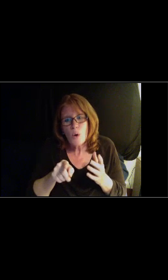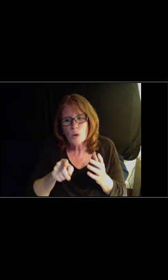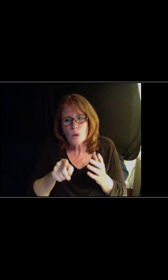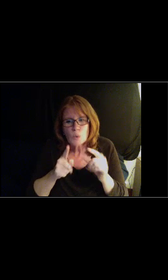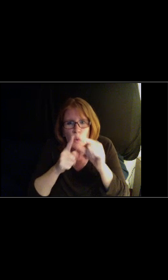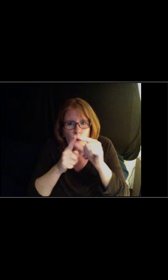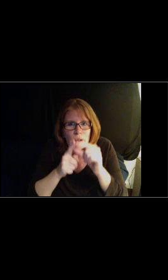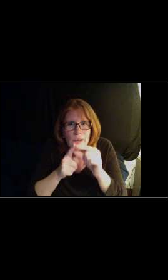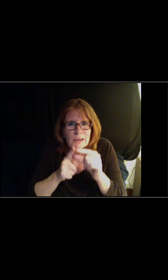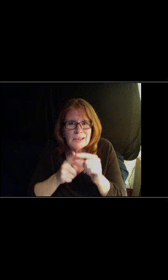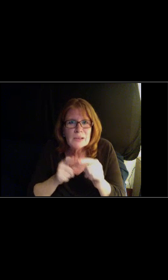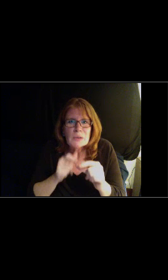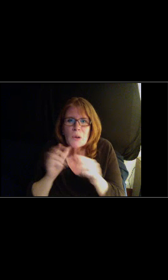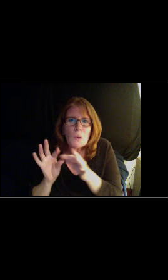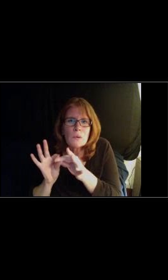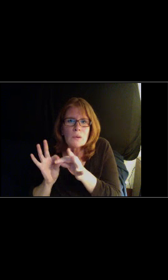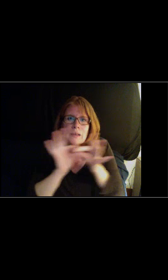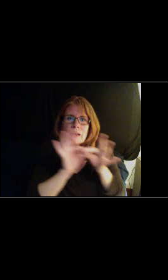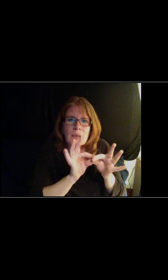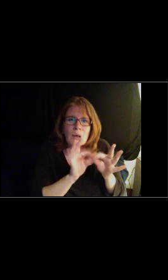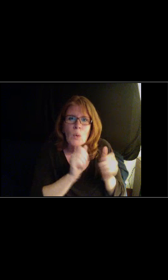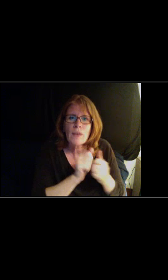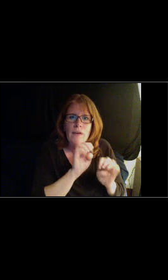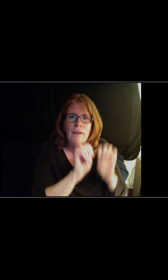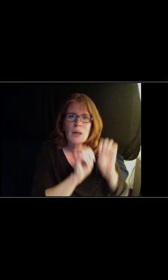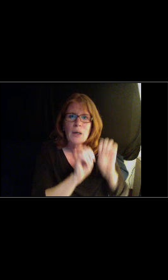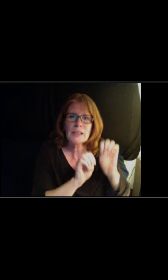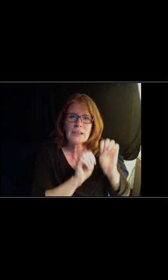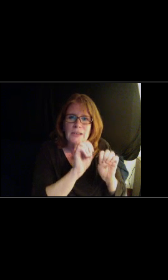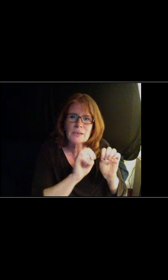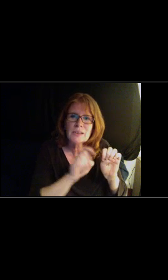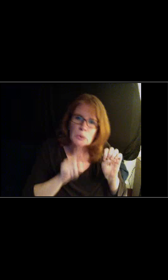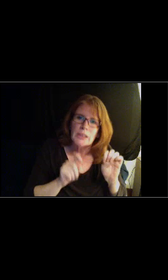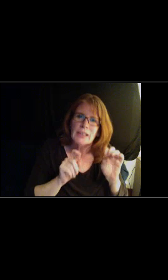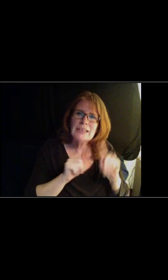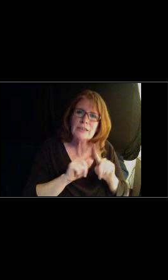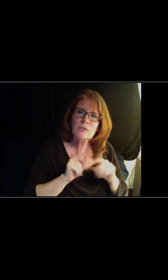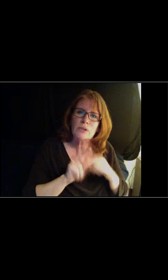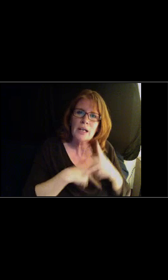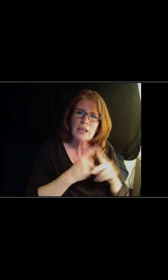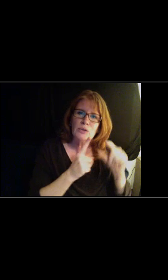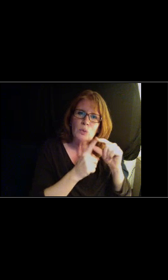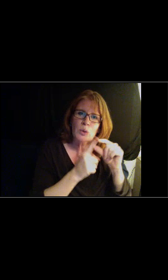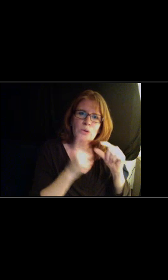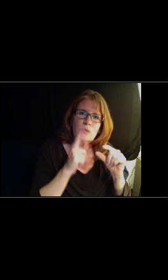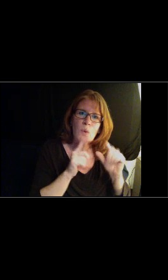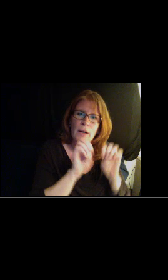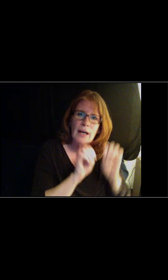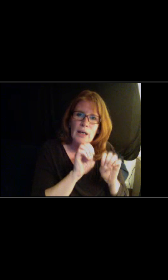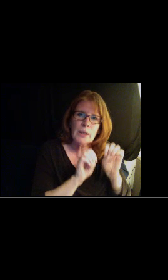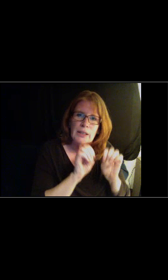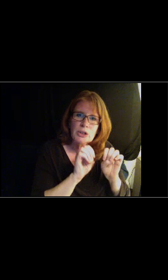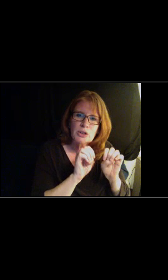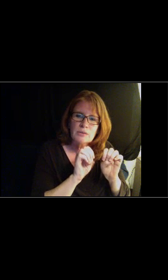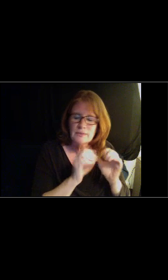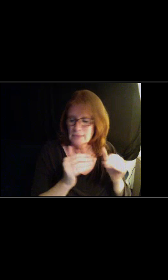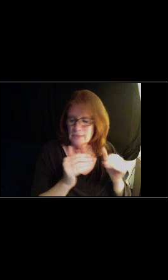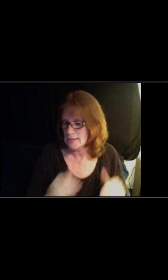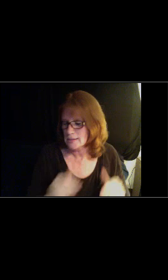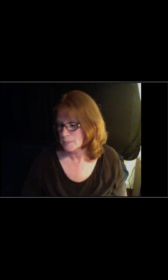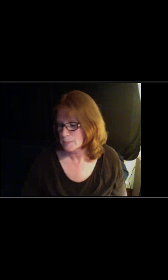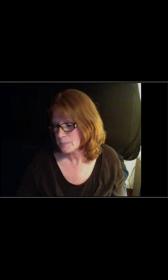point of this and showing you the report card is that those words don't really connect to